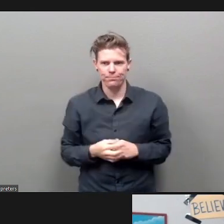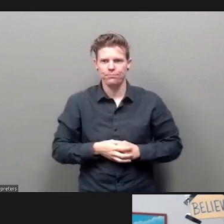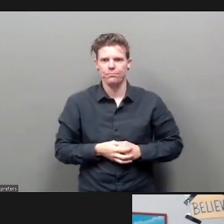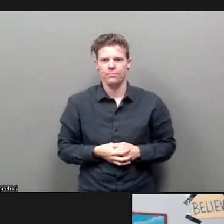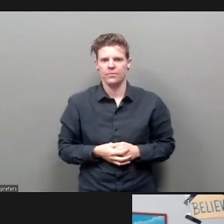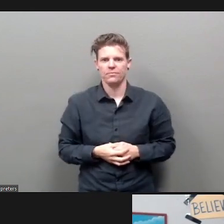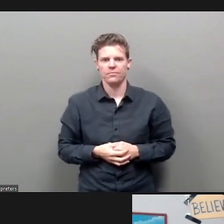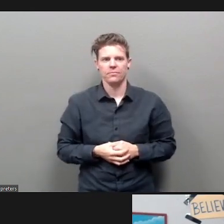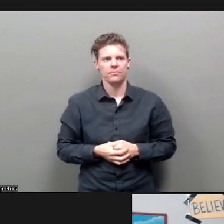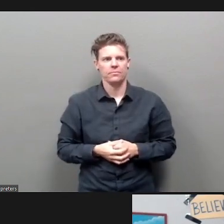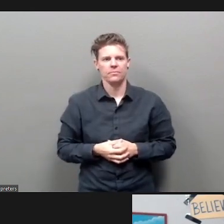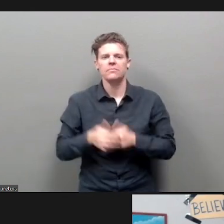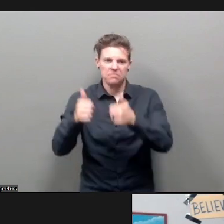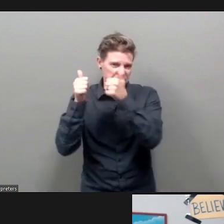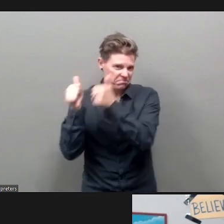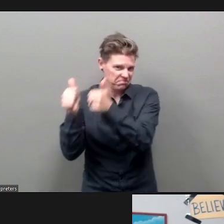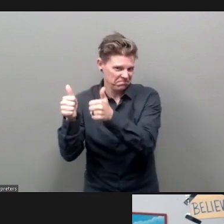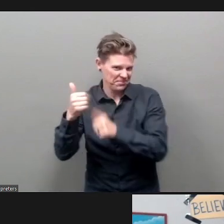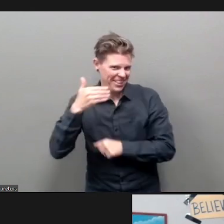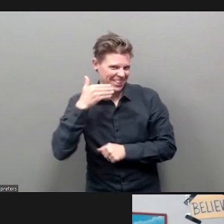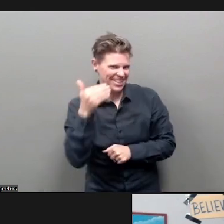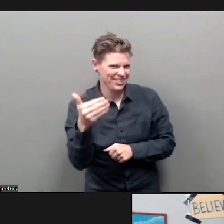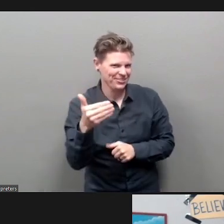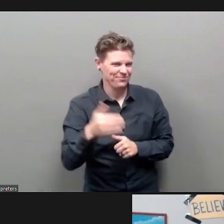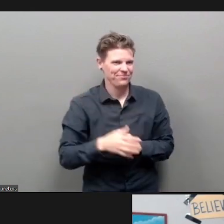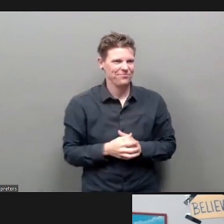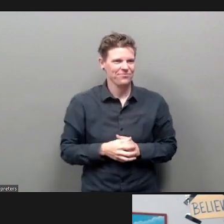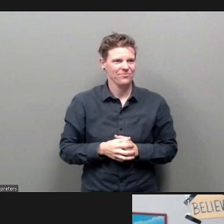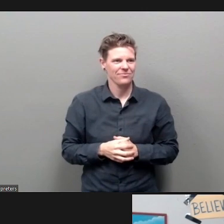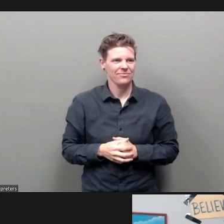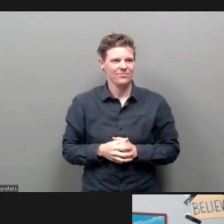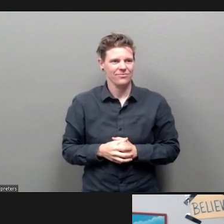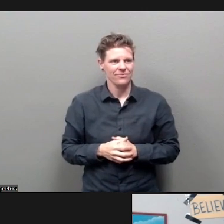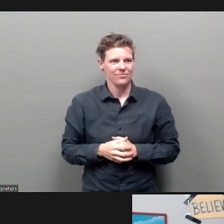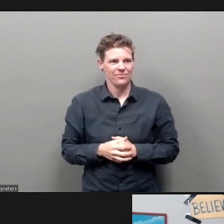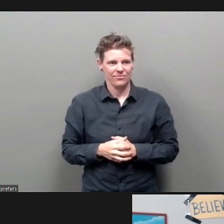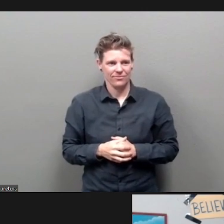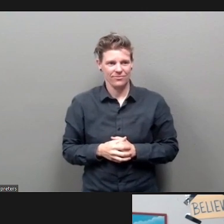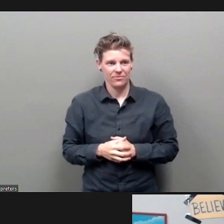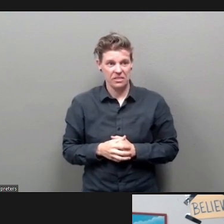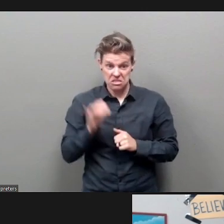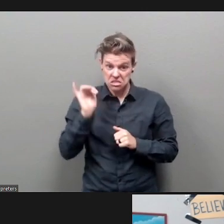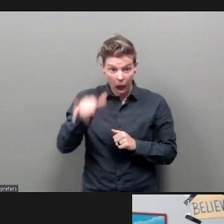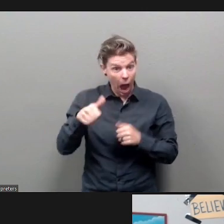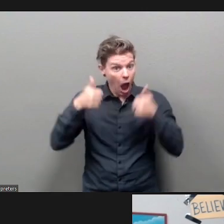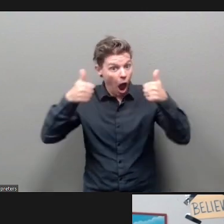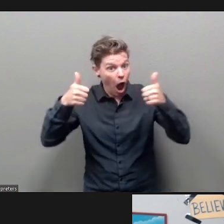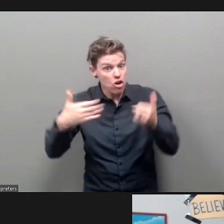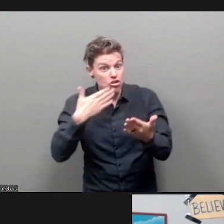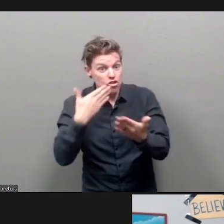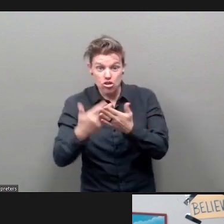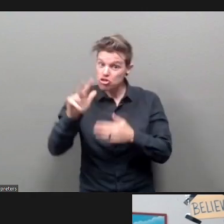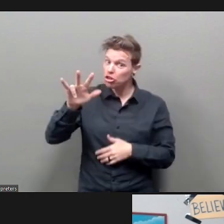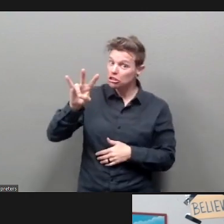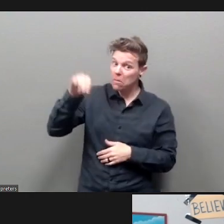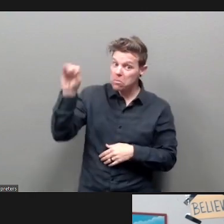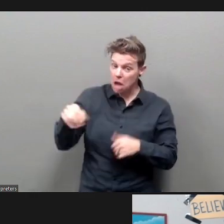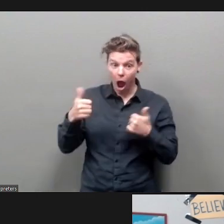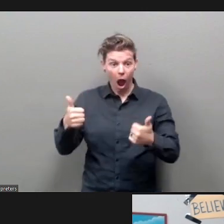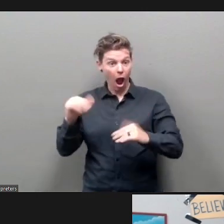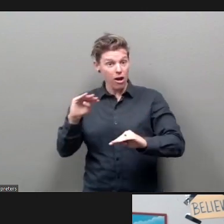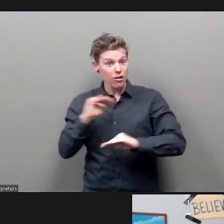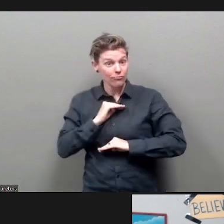Great. Is that living up to what you had hoped to see at this point of people maybe going to figure in as you kind of